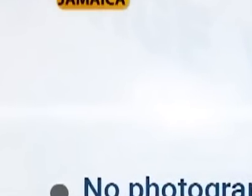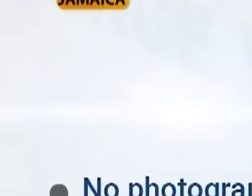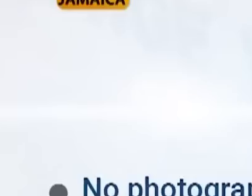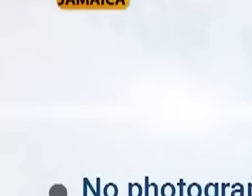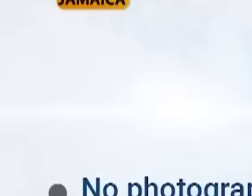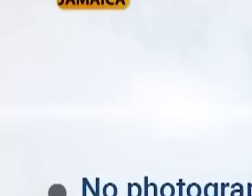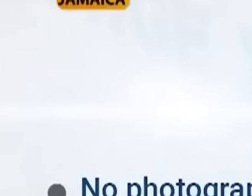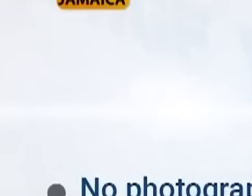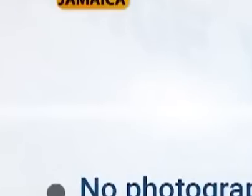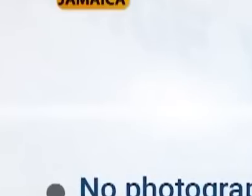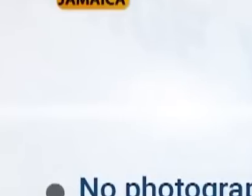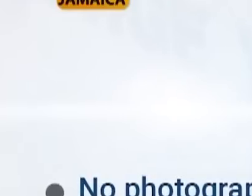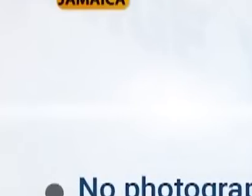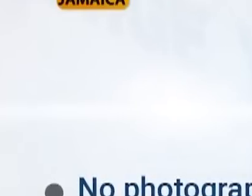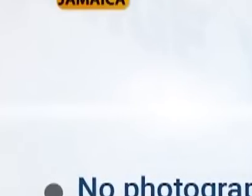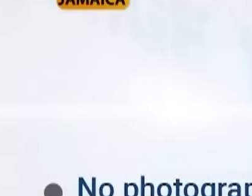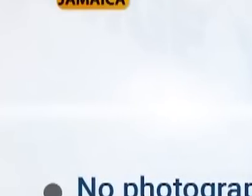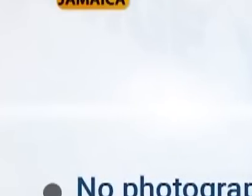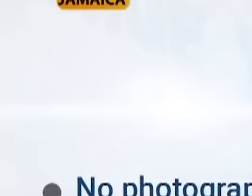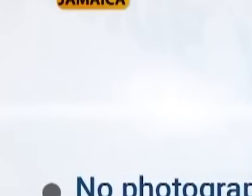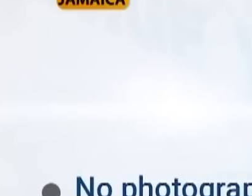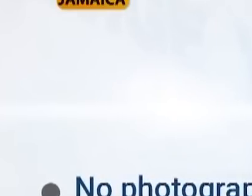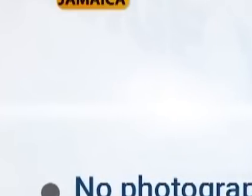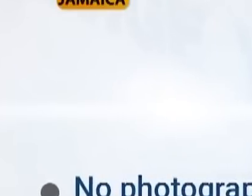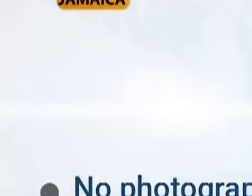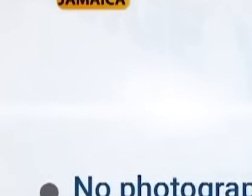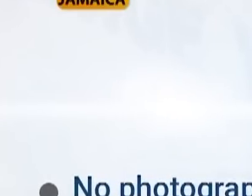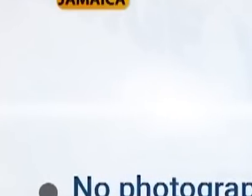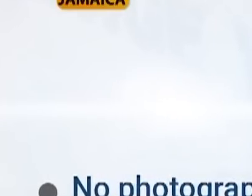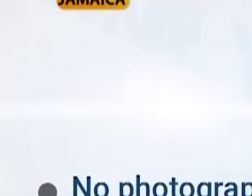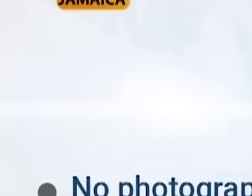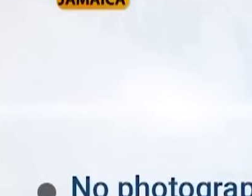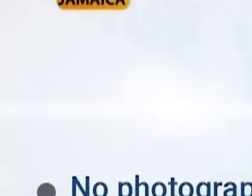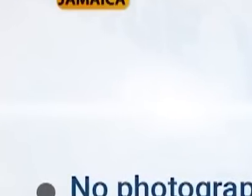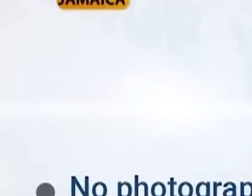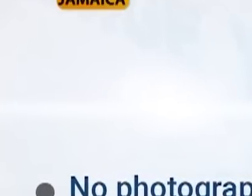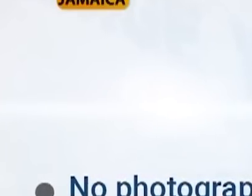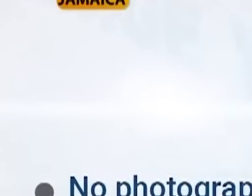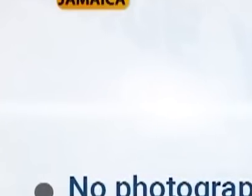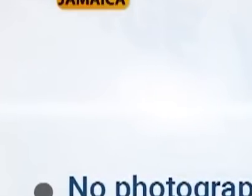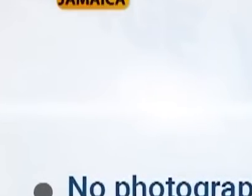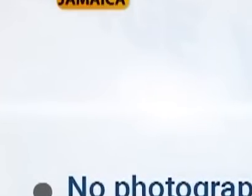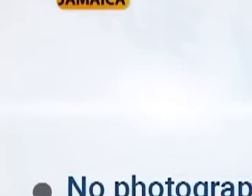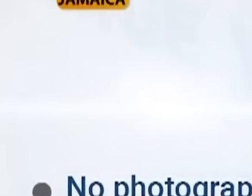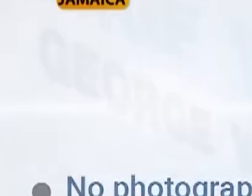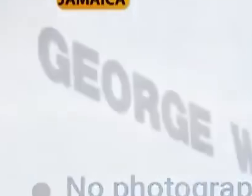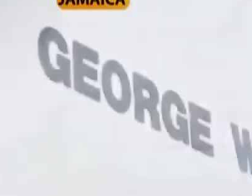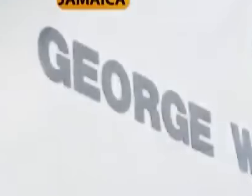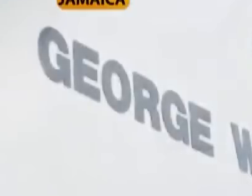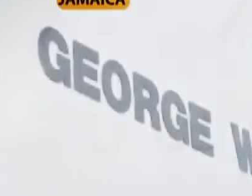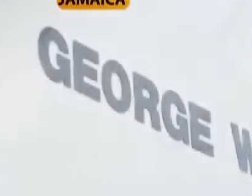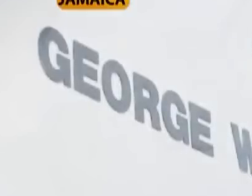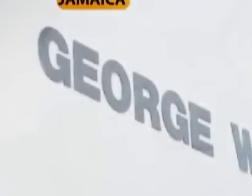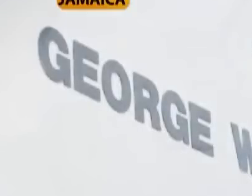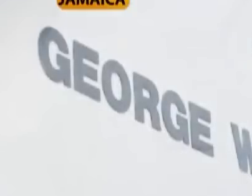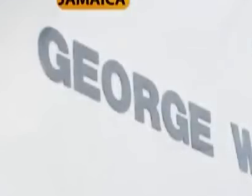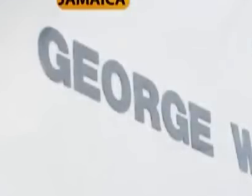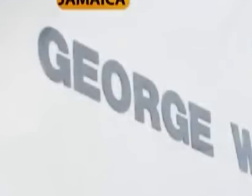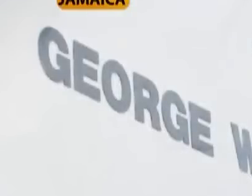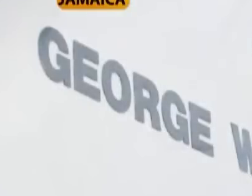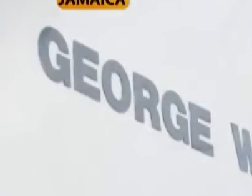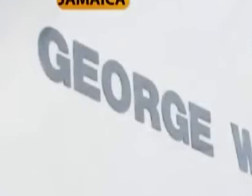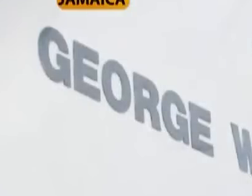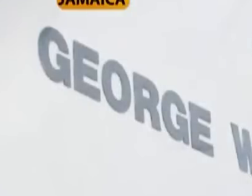by the presiding officer. And there should be no smoking inside the parliamentary building. Here are a few